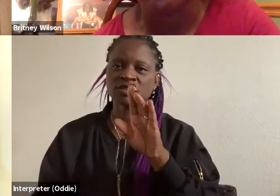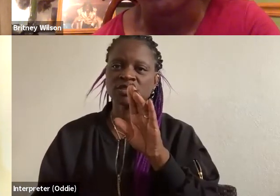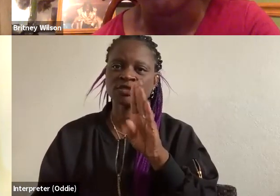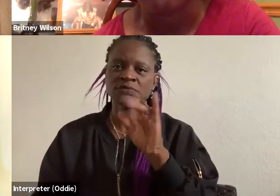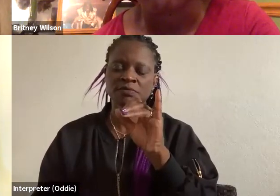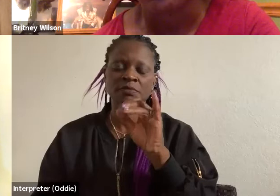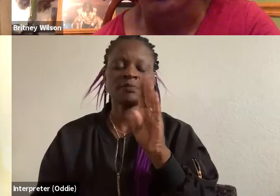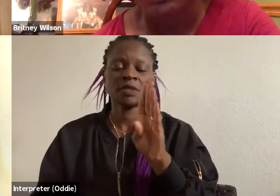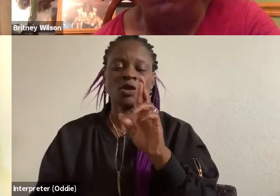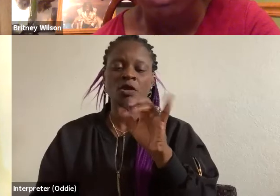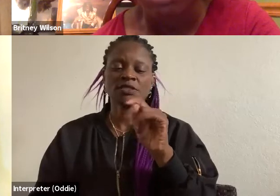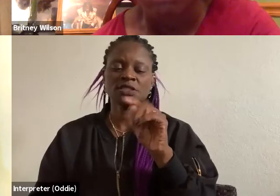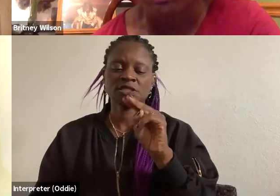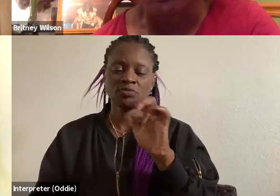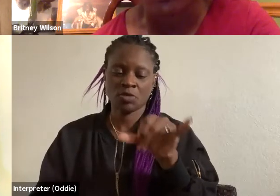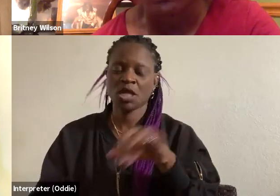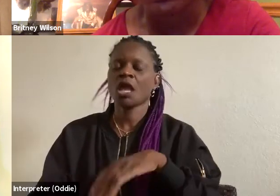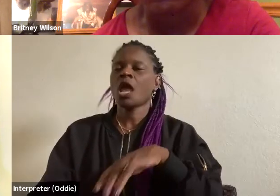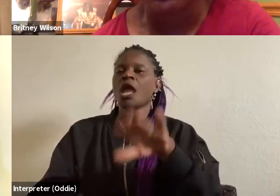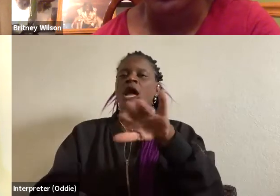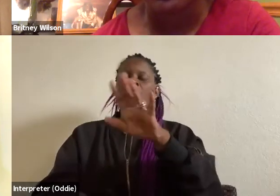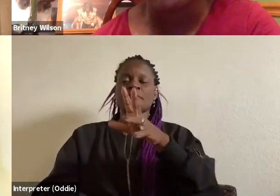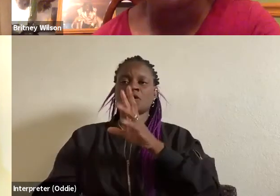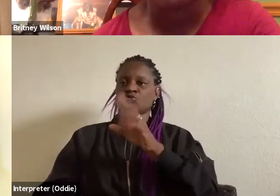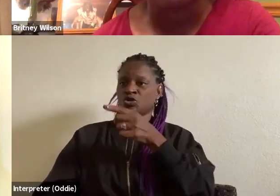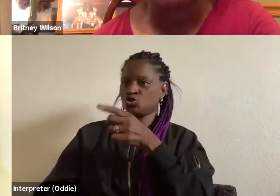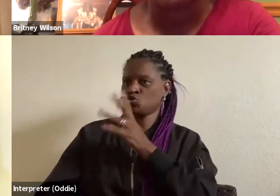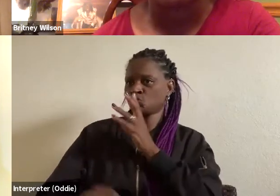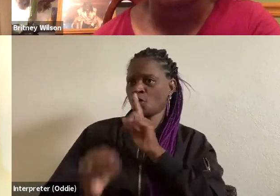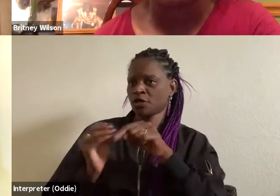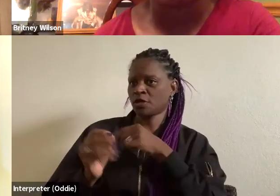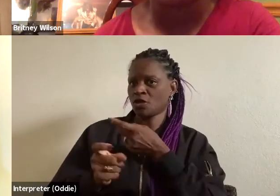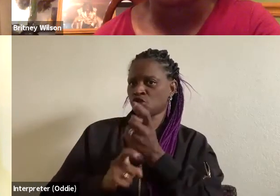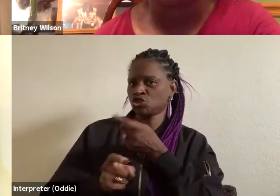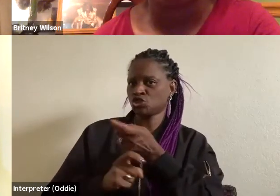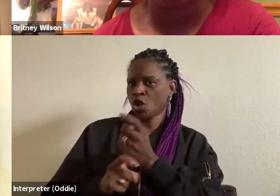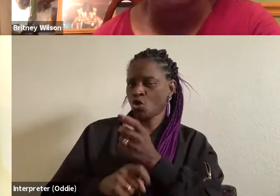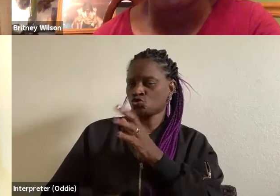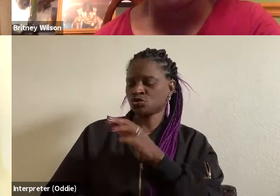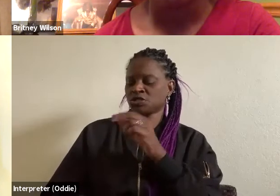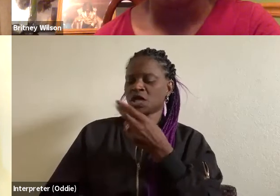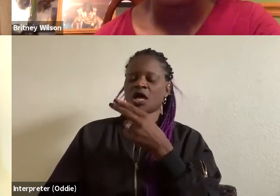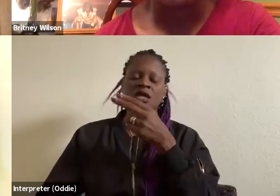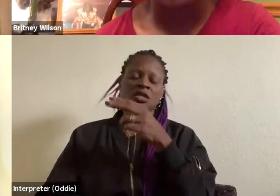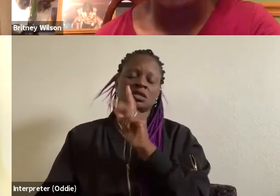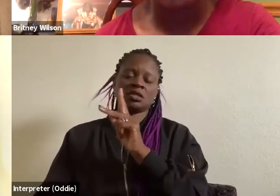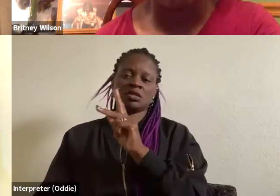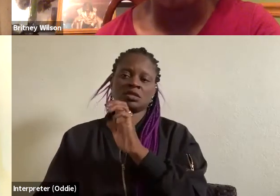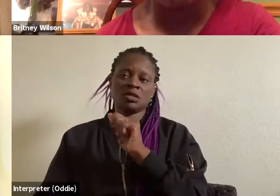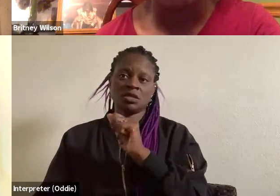on Keah's point about the jokes and stuff like that. It's interesting because I think in this particular moment, we're